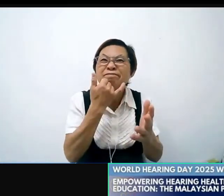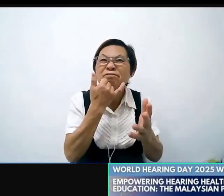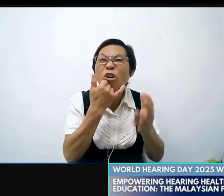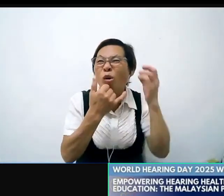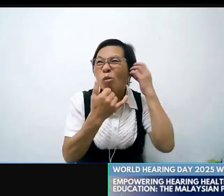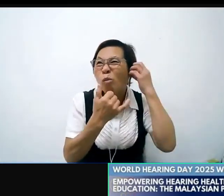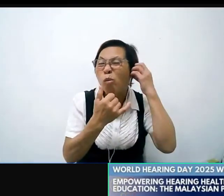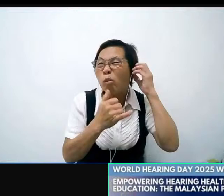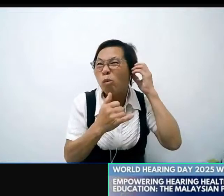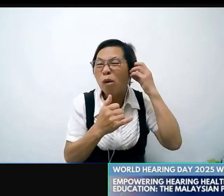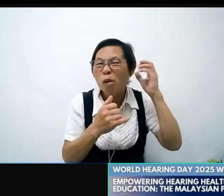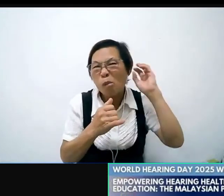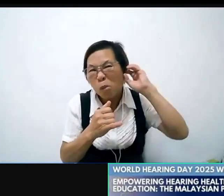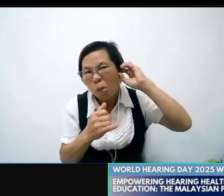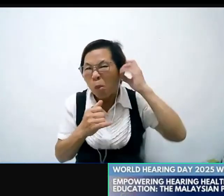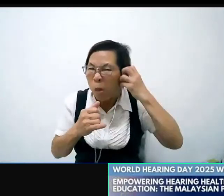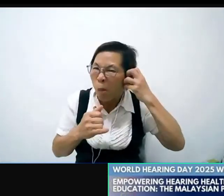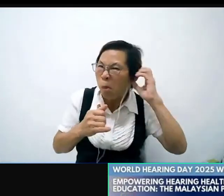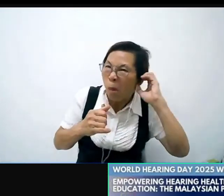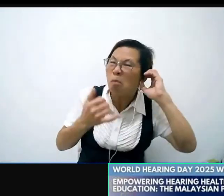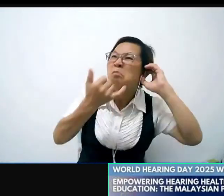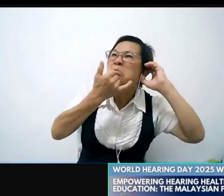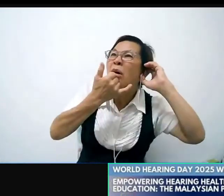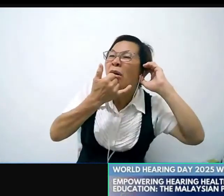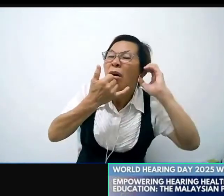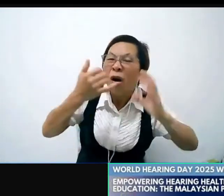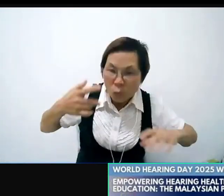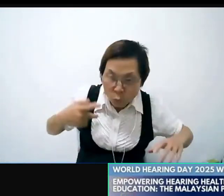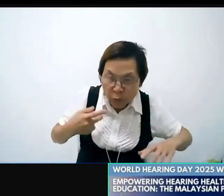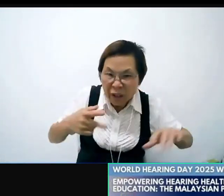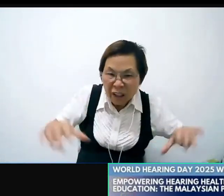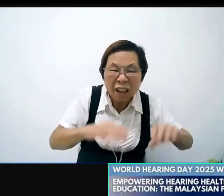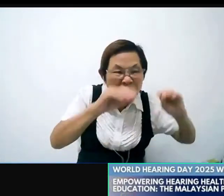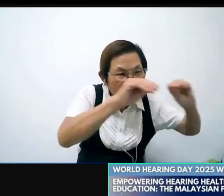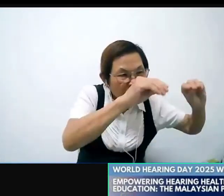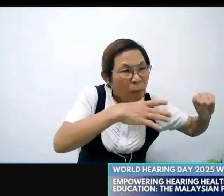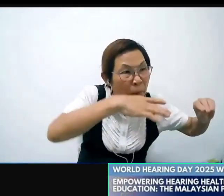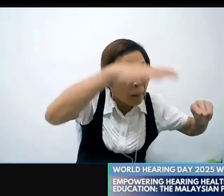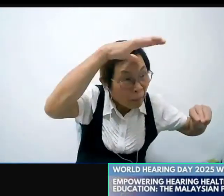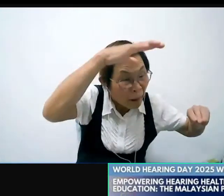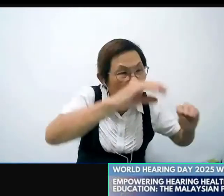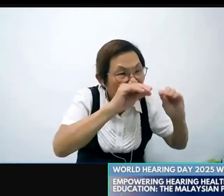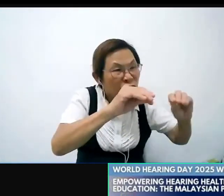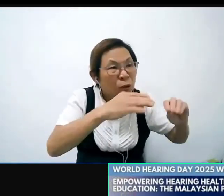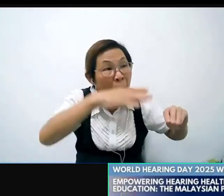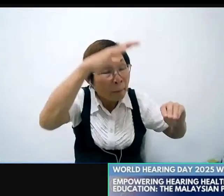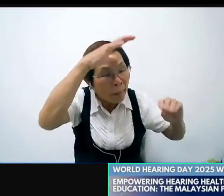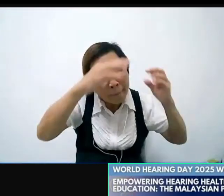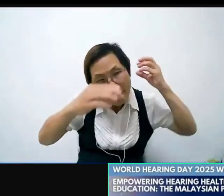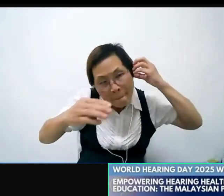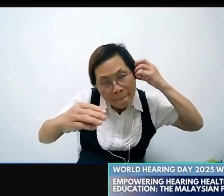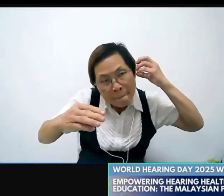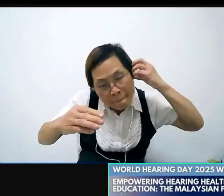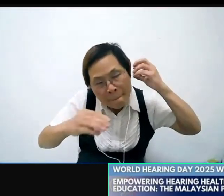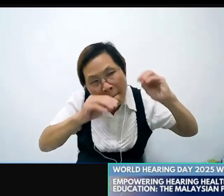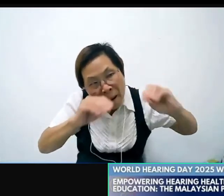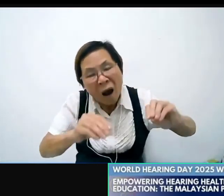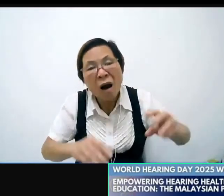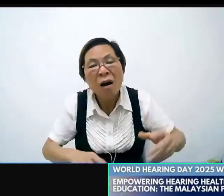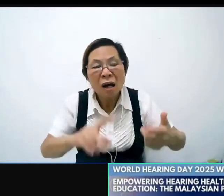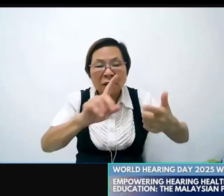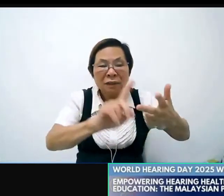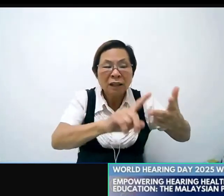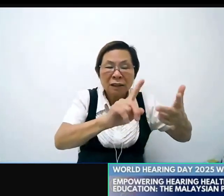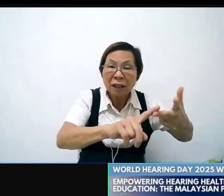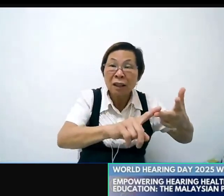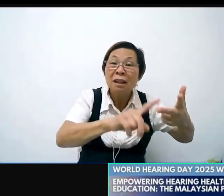not properly placed, what we can do is we teach parents of proper insertion. Okay. And the third thing